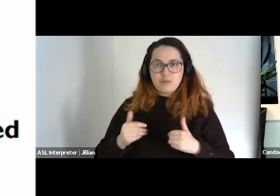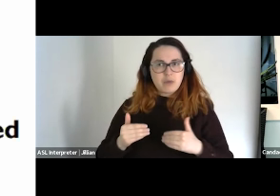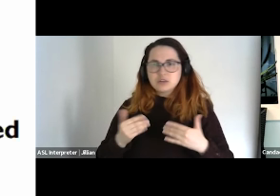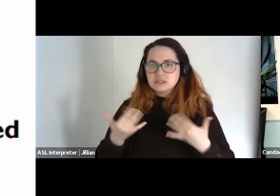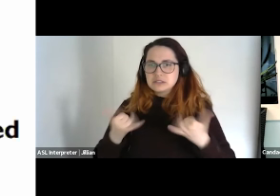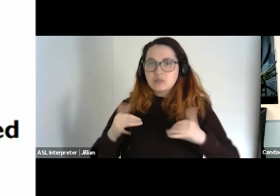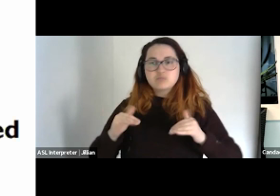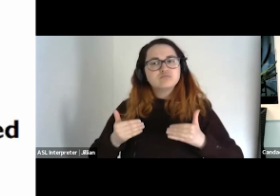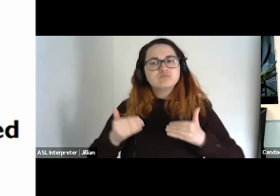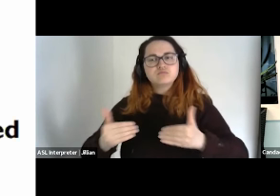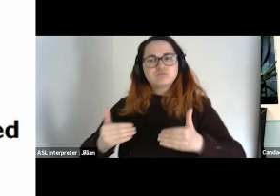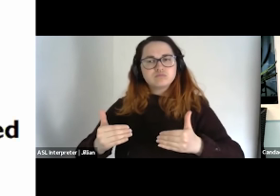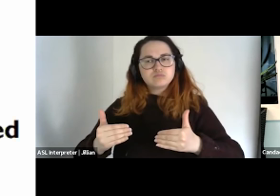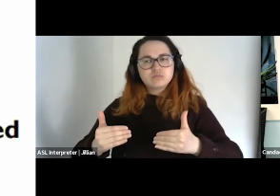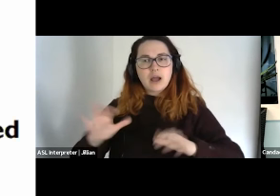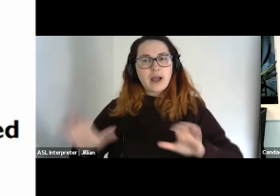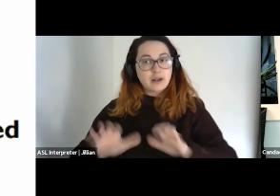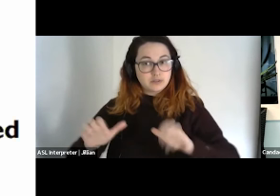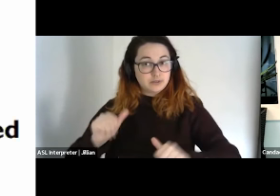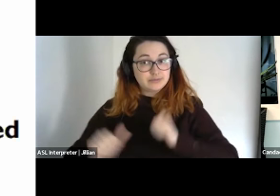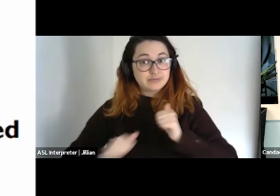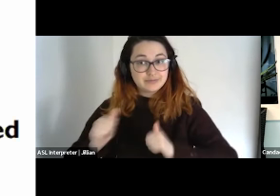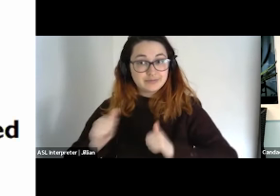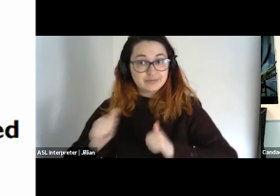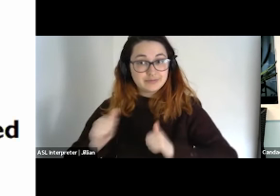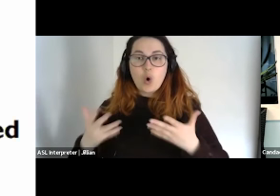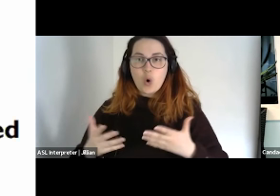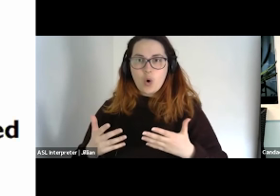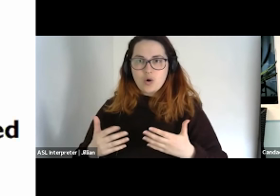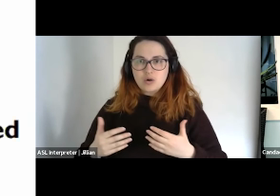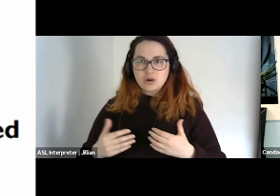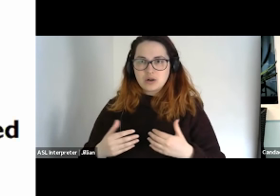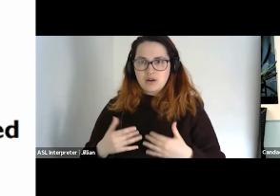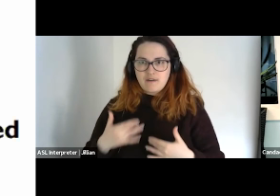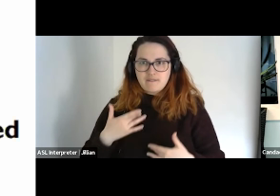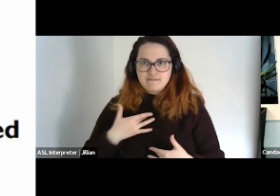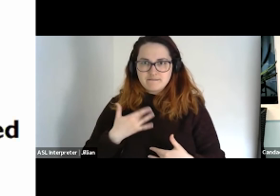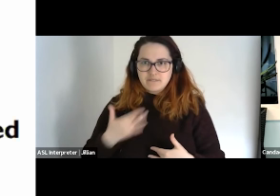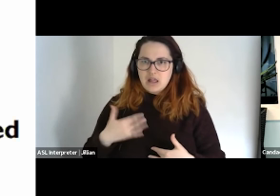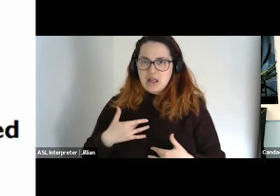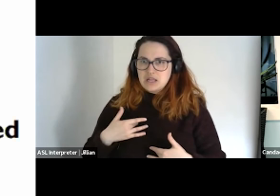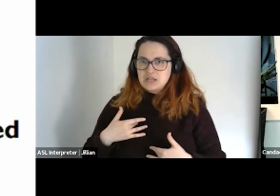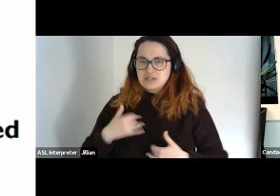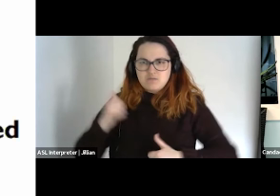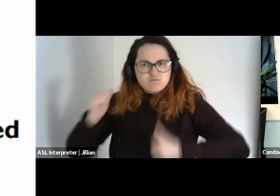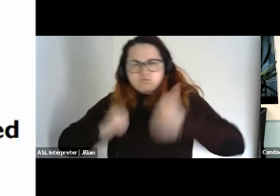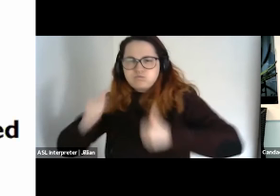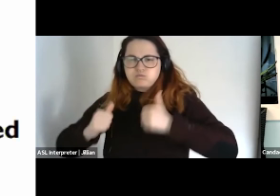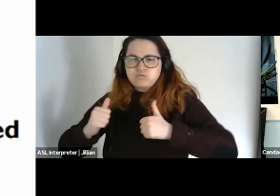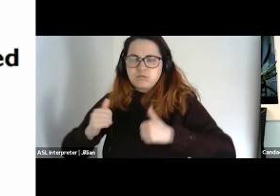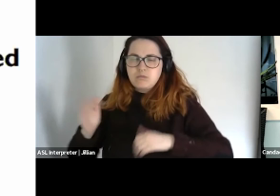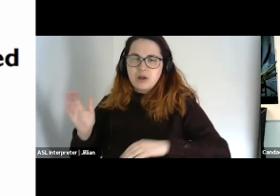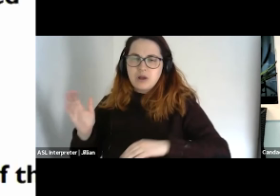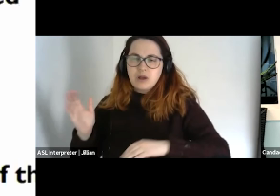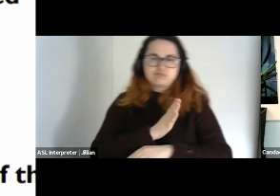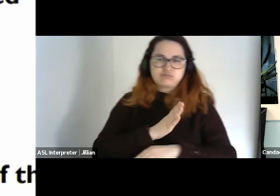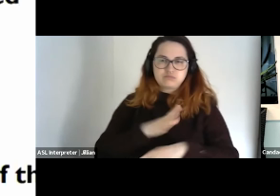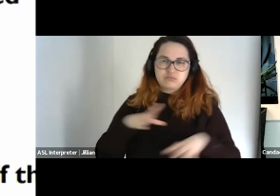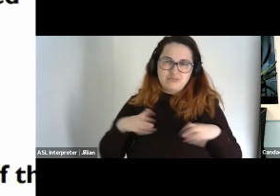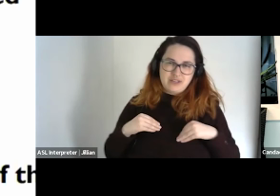and for whatever reason, your delivery might be passive aggressive, or your delivery might be very passive.